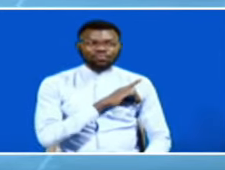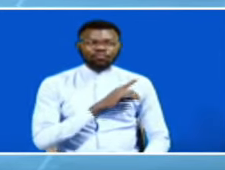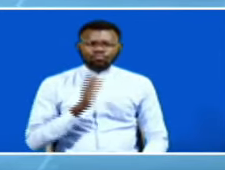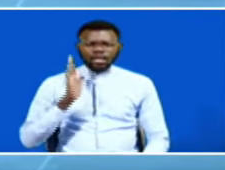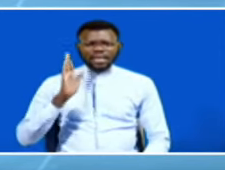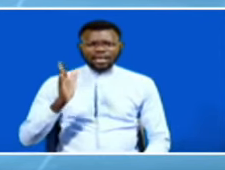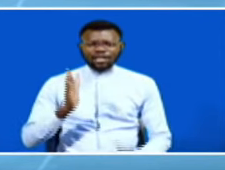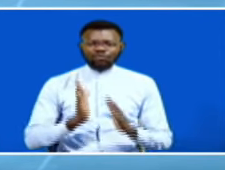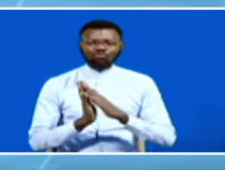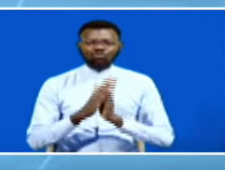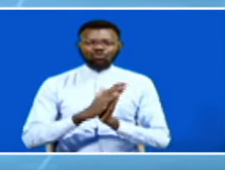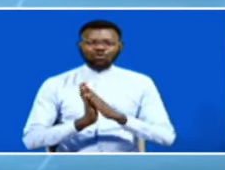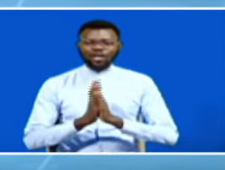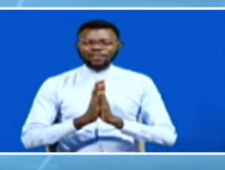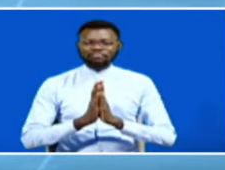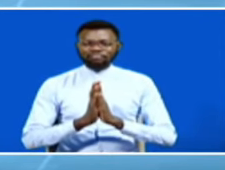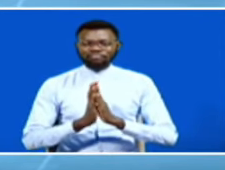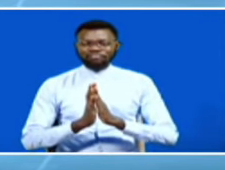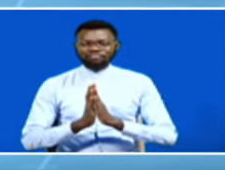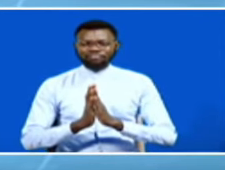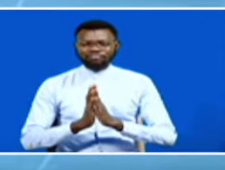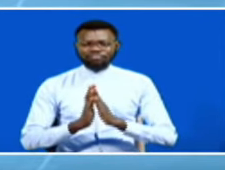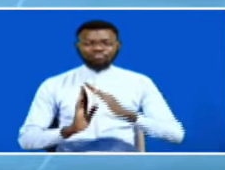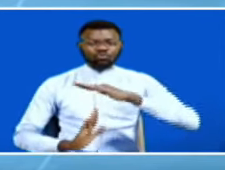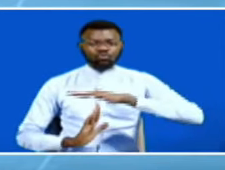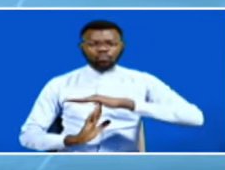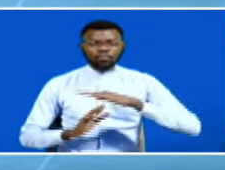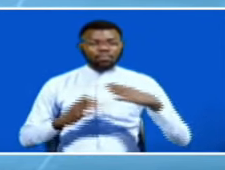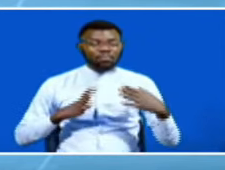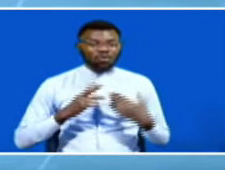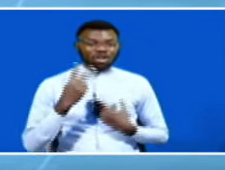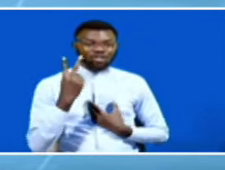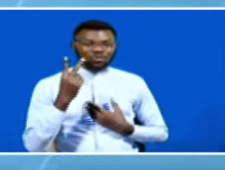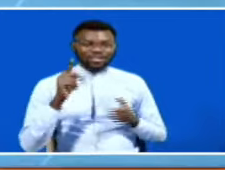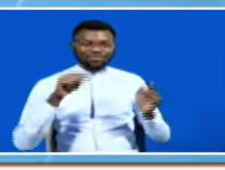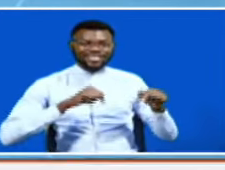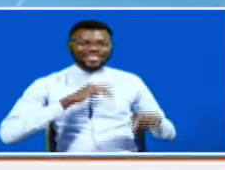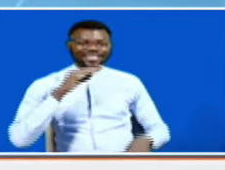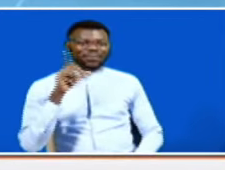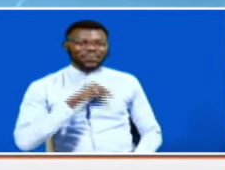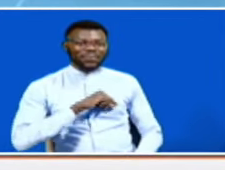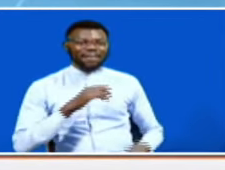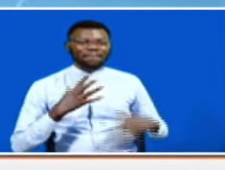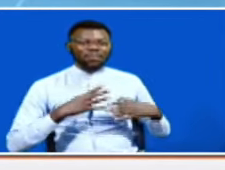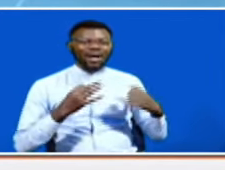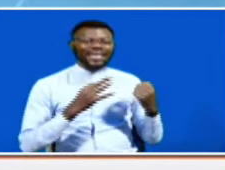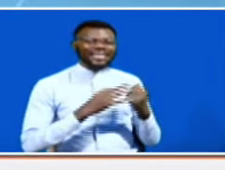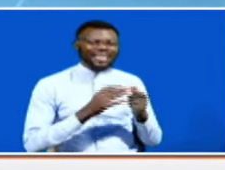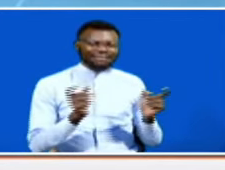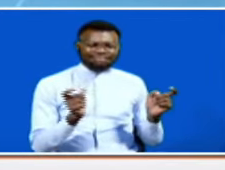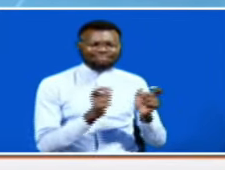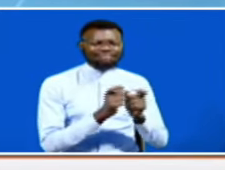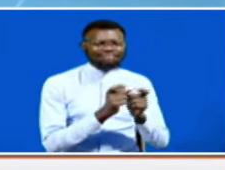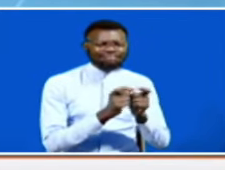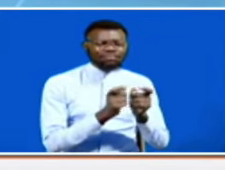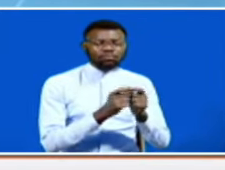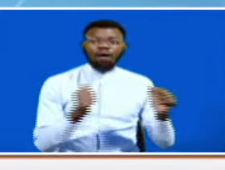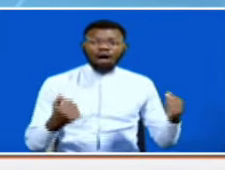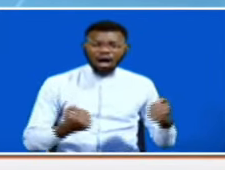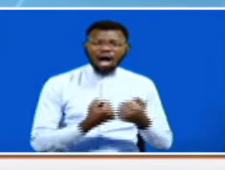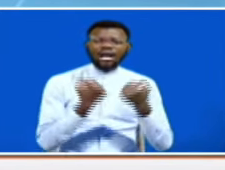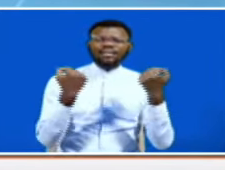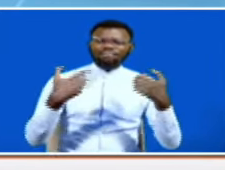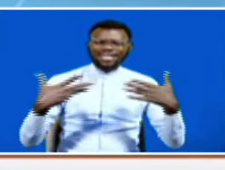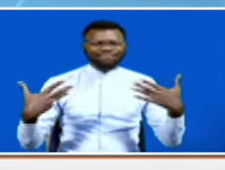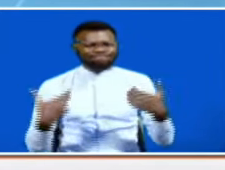Straight to our top story, these are. Two people died earlier today and eight others injured in an accident involving an oil tanker